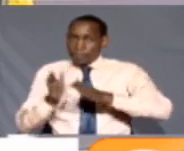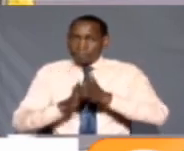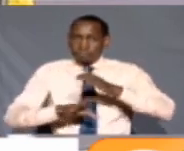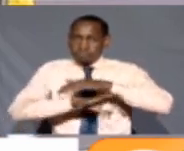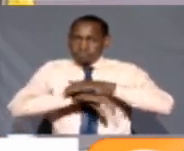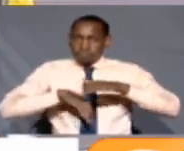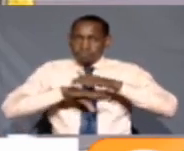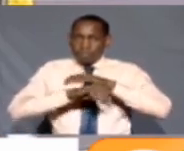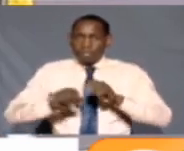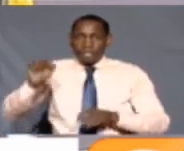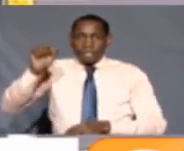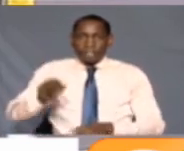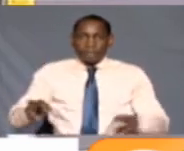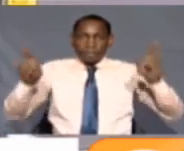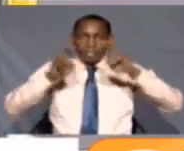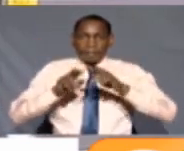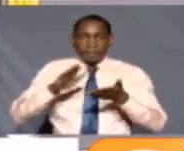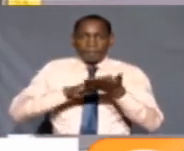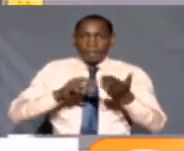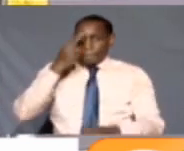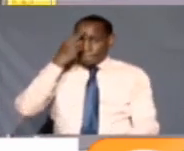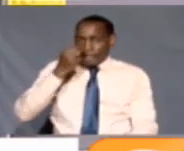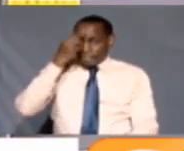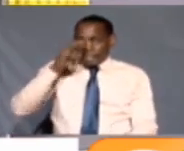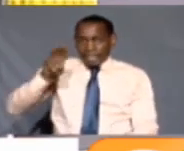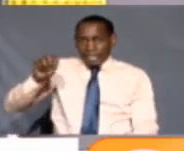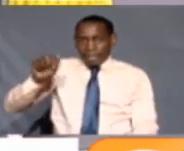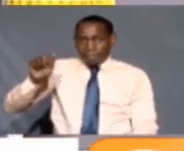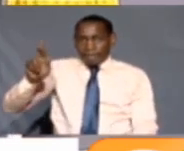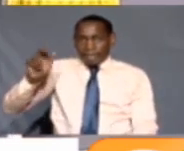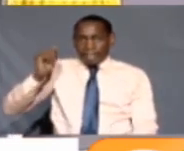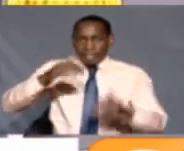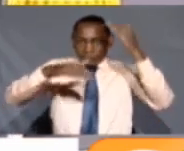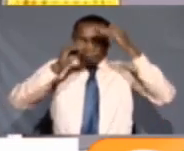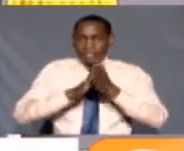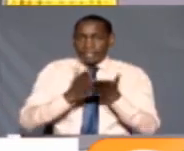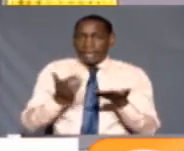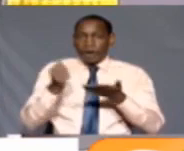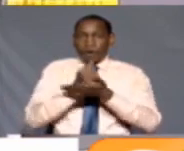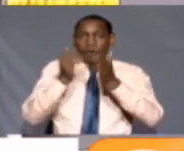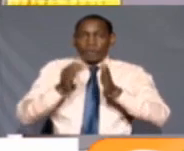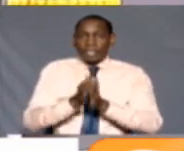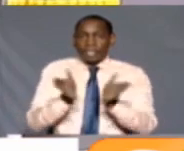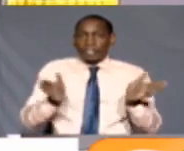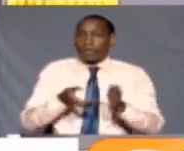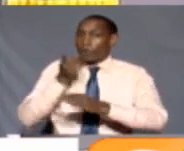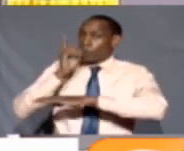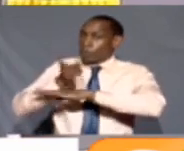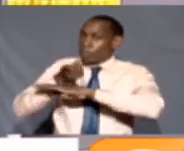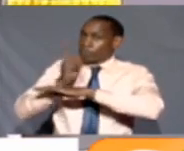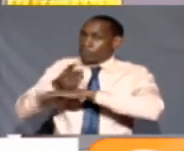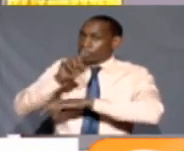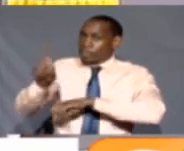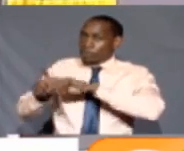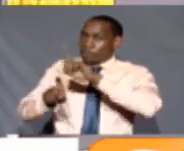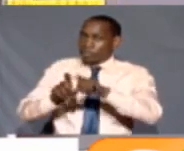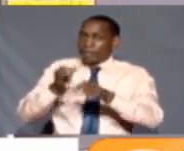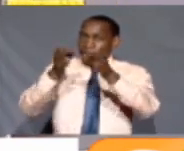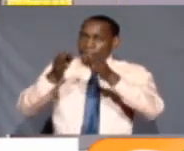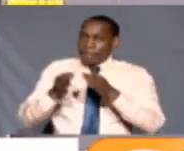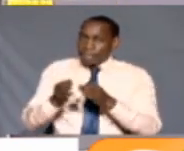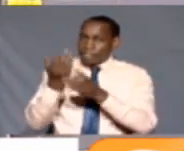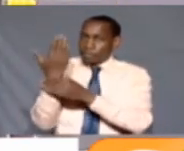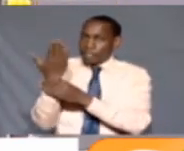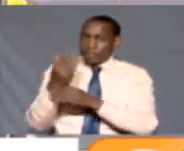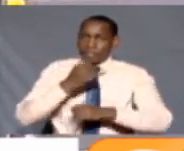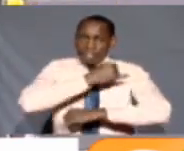South Rift-based Maasai Mara University, it's now emerged that the Auditor General has been flagging questionable financial records